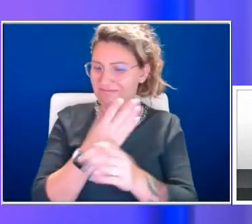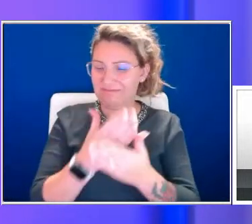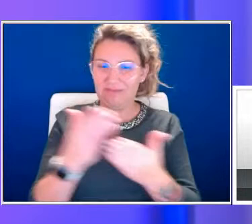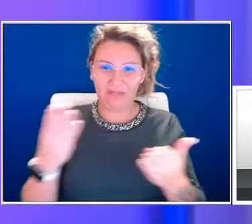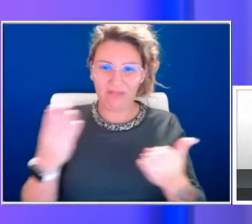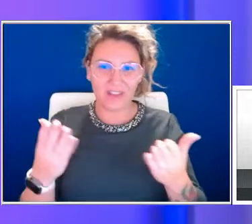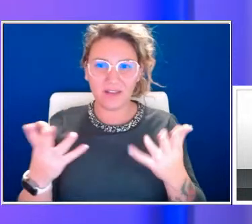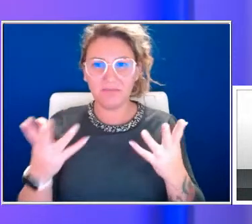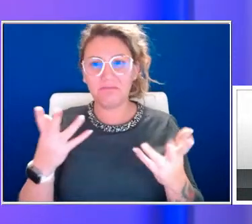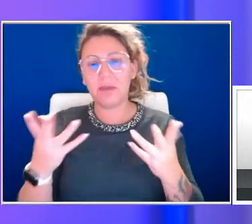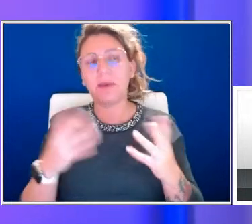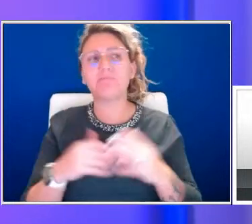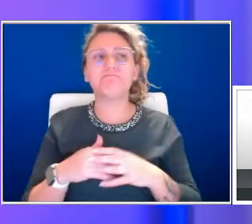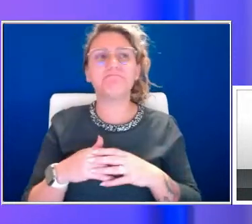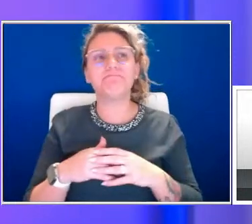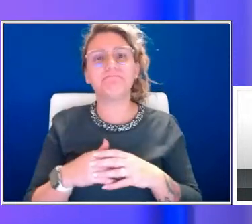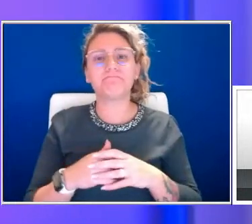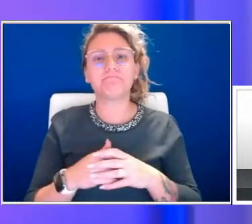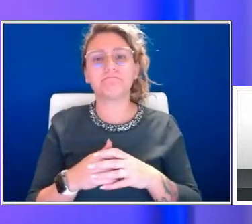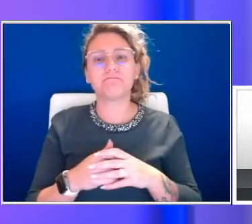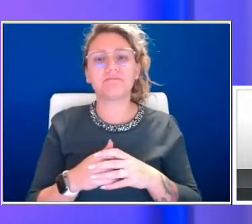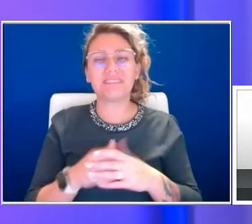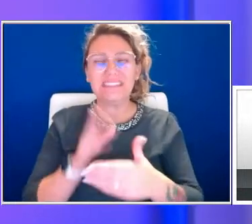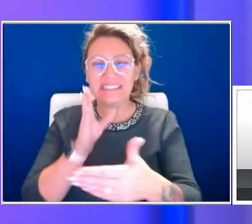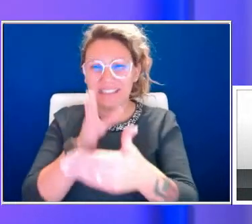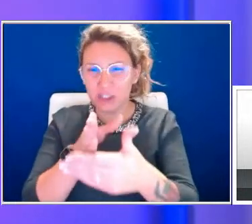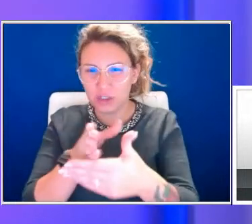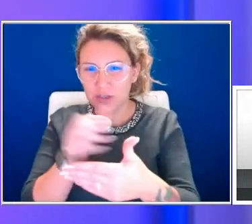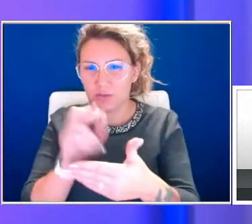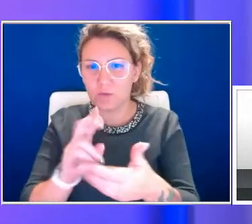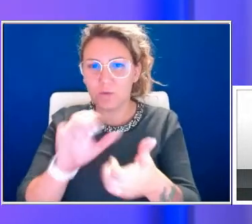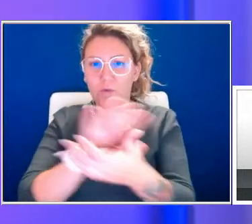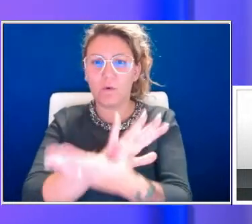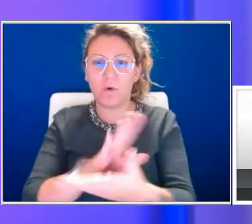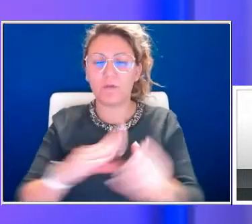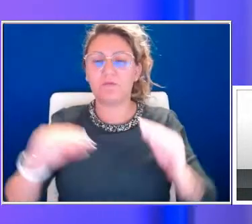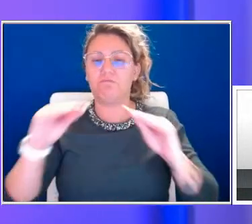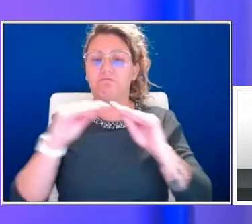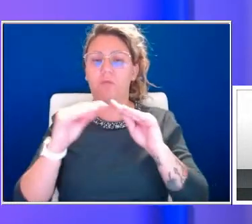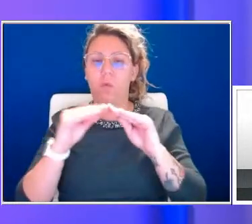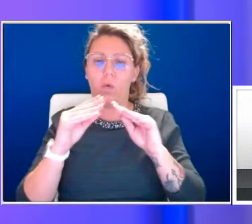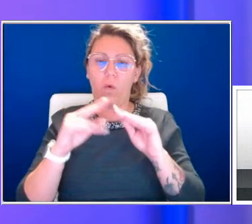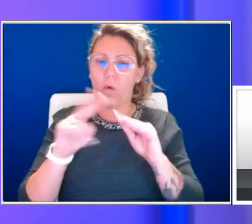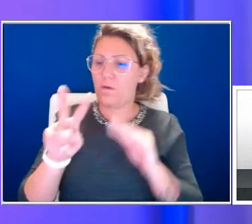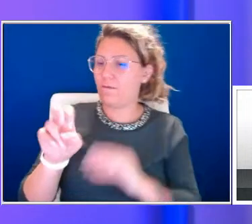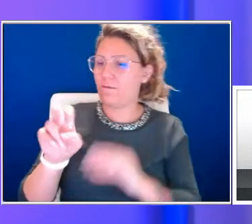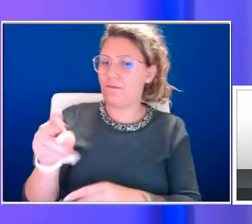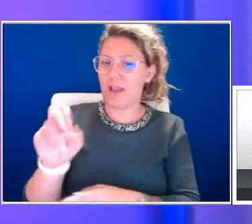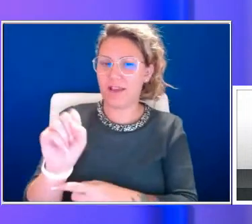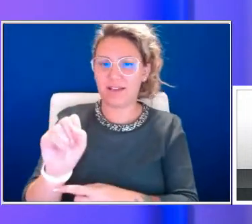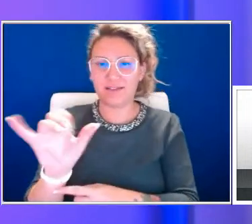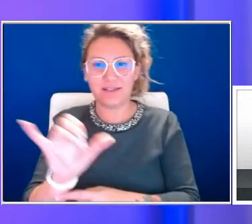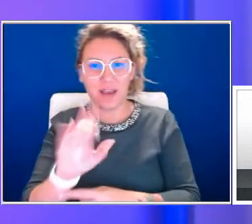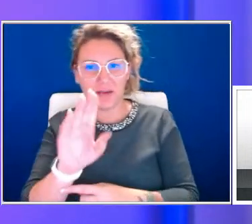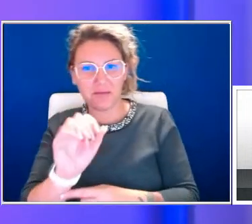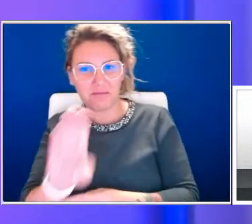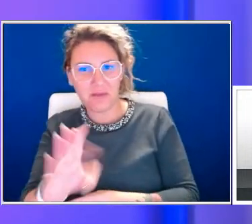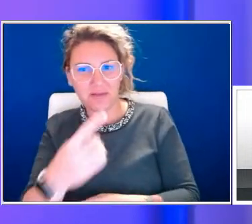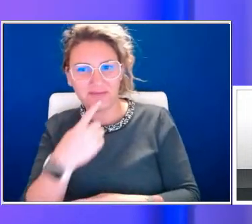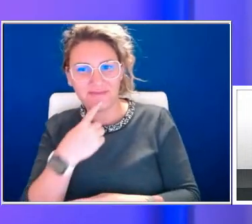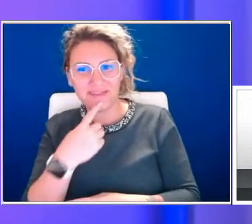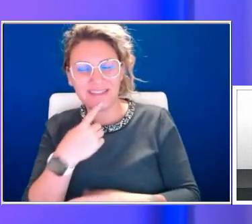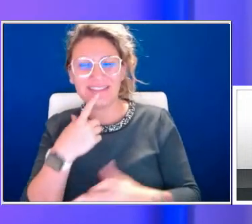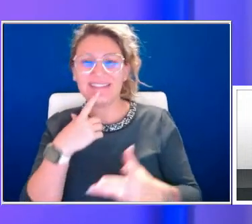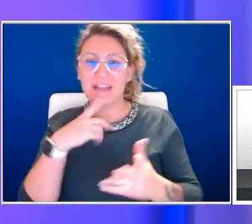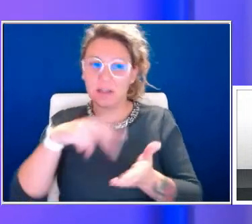can irritate or cause a little bit varicose veins. And I think that, as Bob said, standing for many, many years is